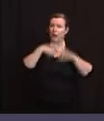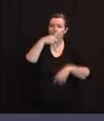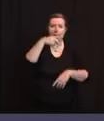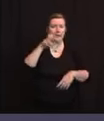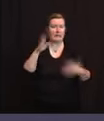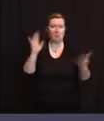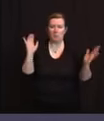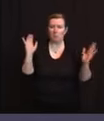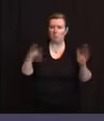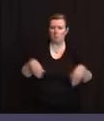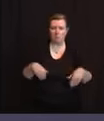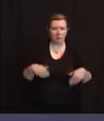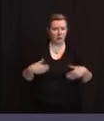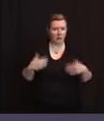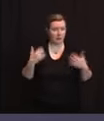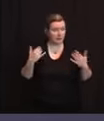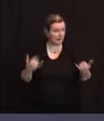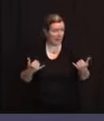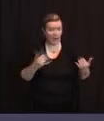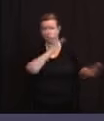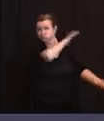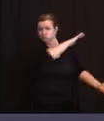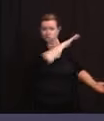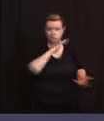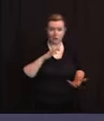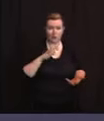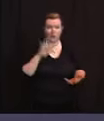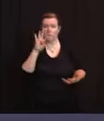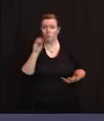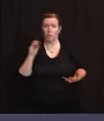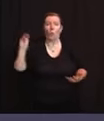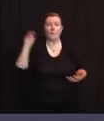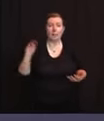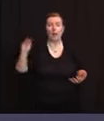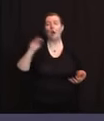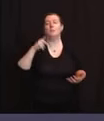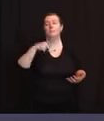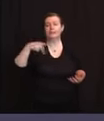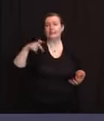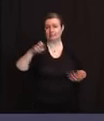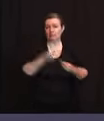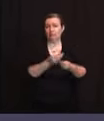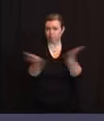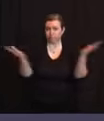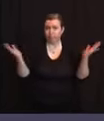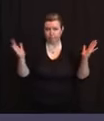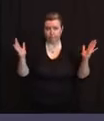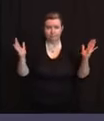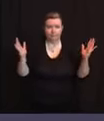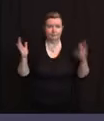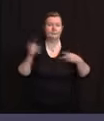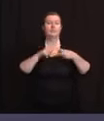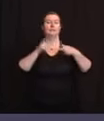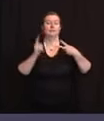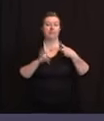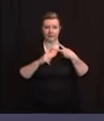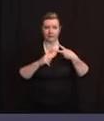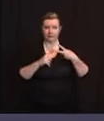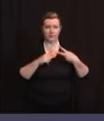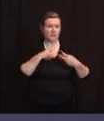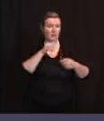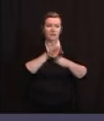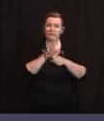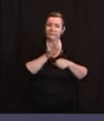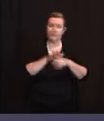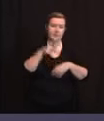40-something million pieces, if not more, at this point. Second point, we do not still have enough PPE as we